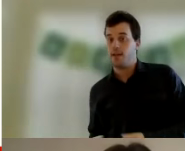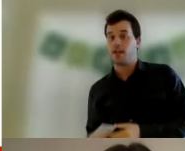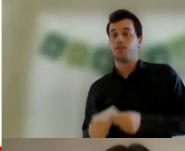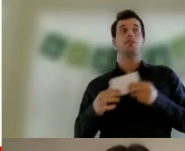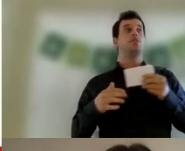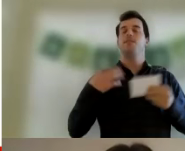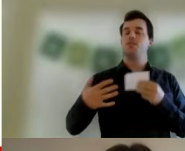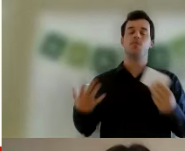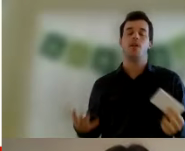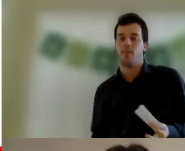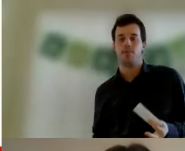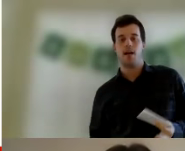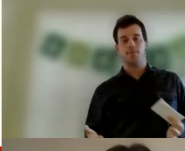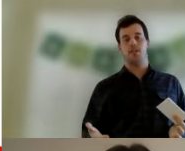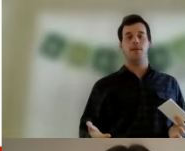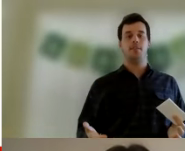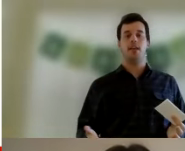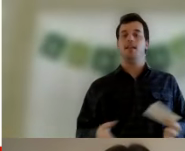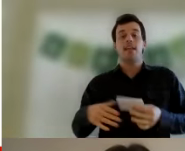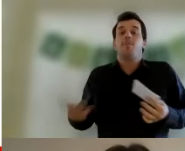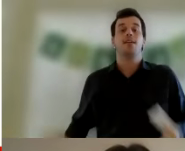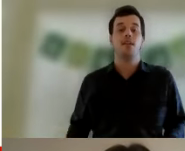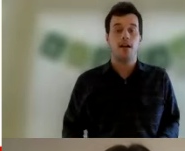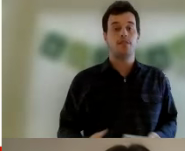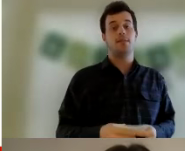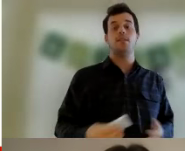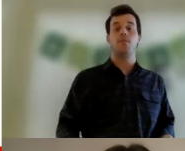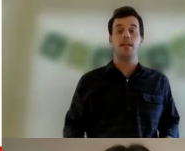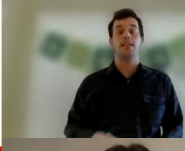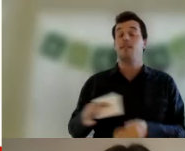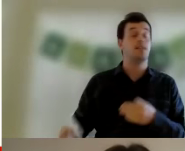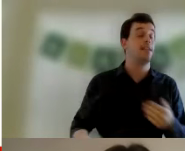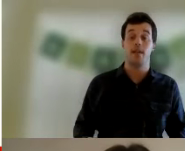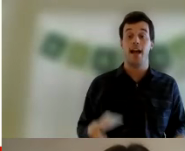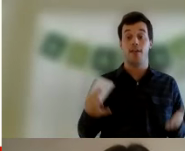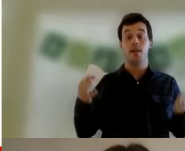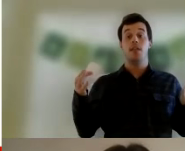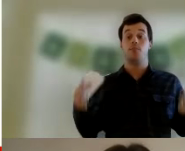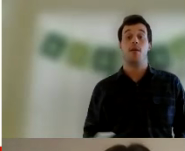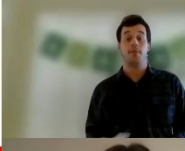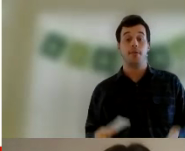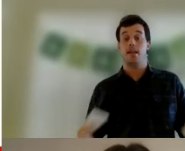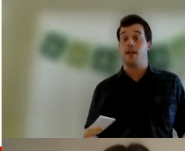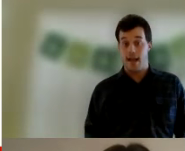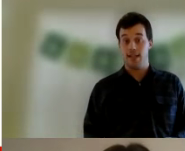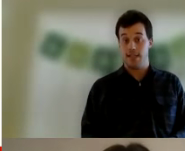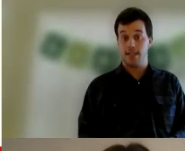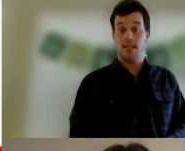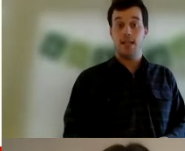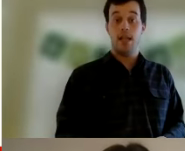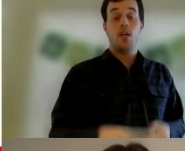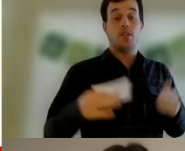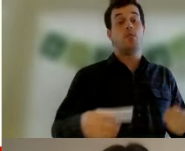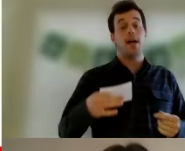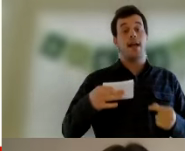suburban manufacturers, even small mom and pop shops. And they can be cut off in today's markets because they don't have the proper internet